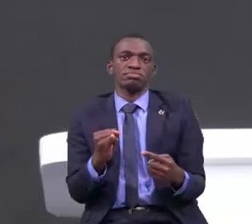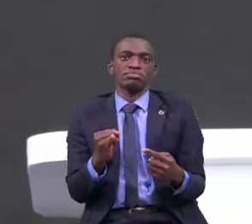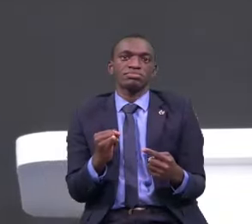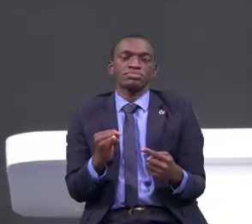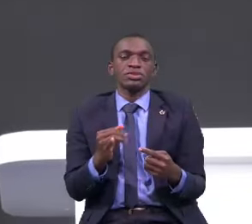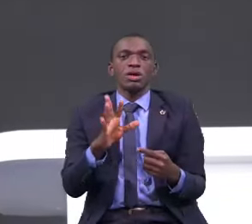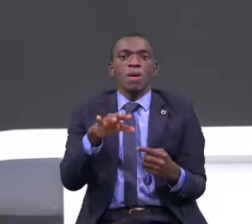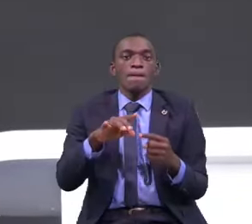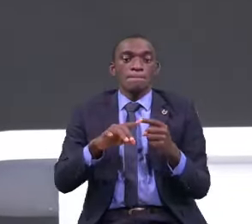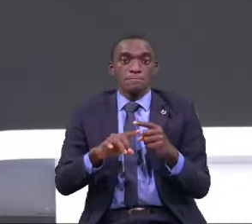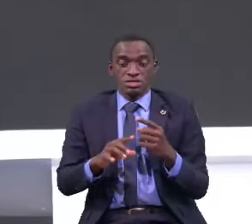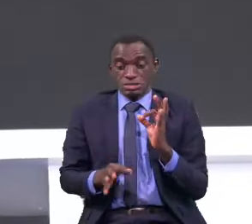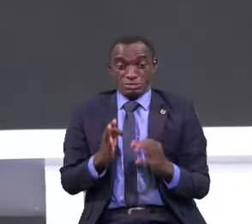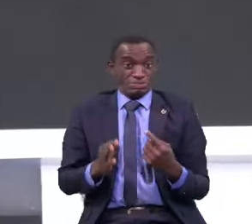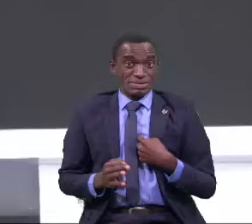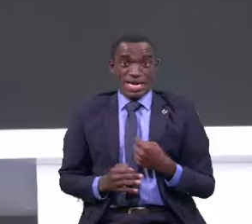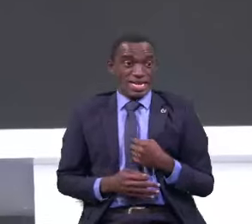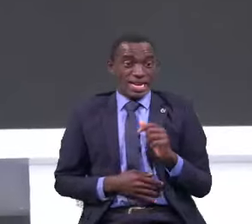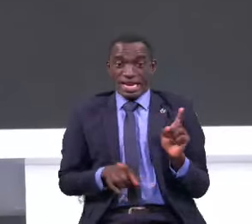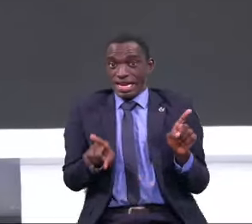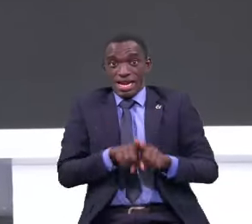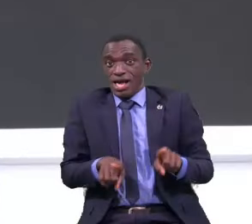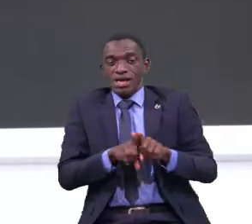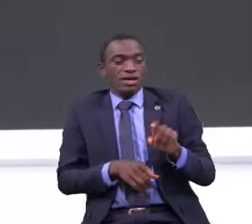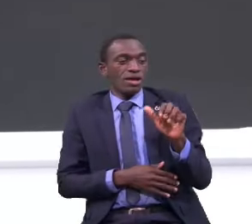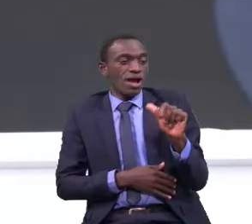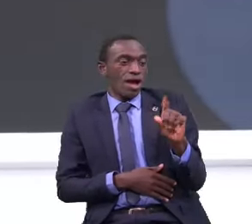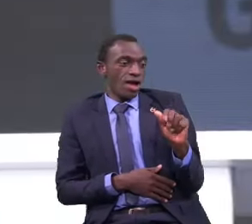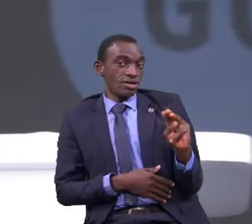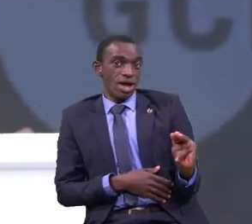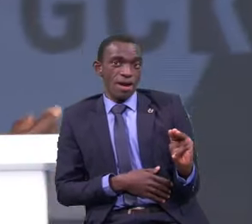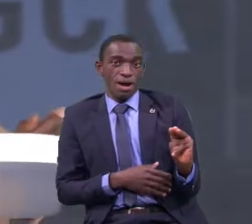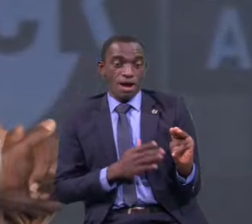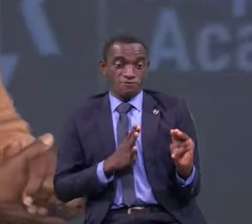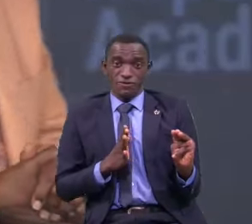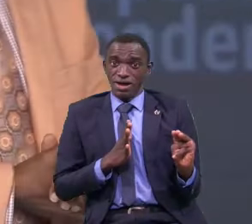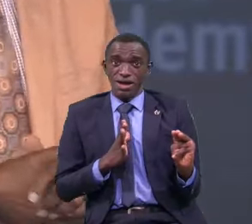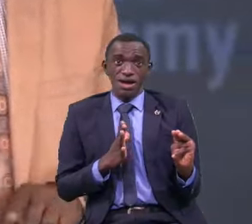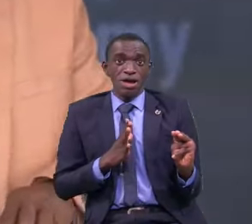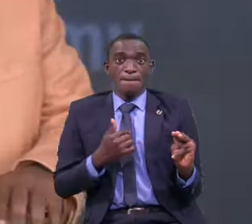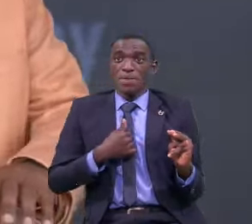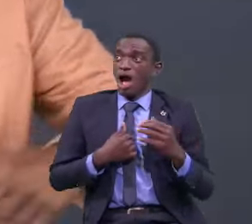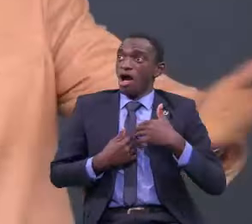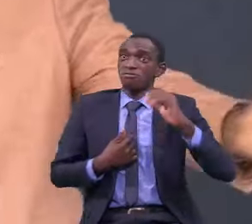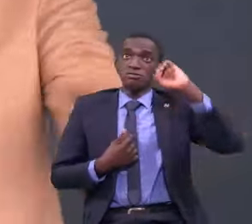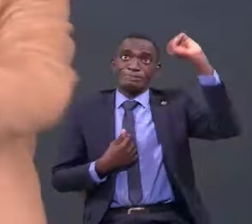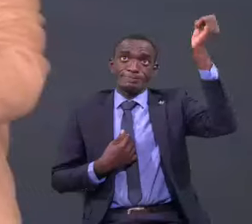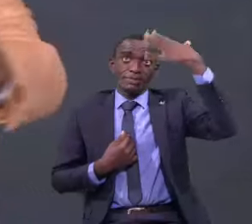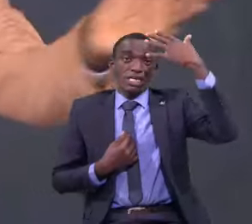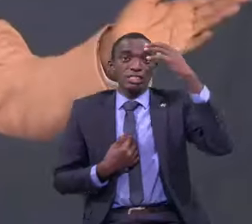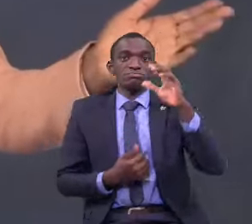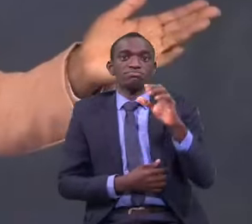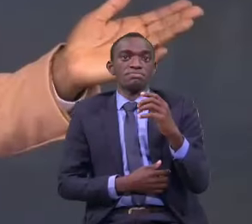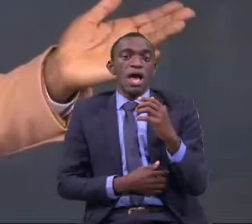If I am just like Adam, and I have the grace, I have